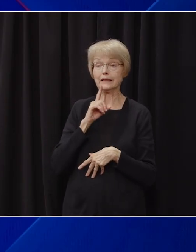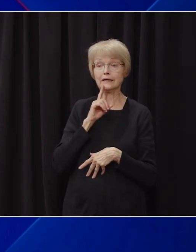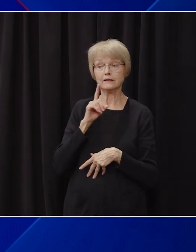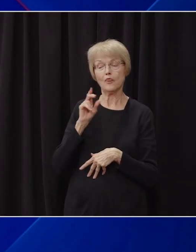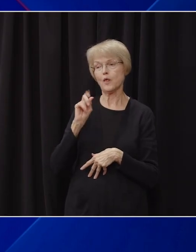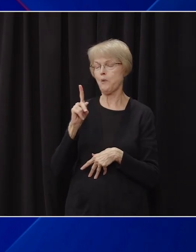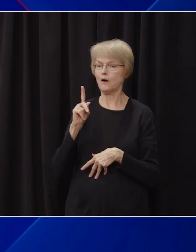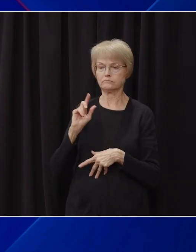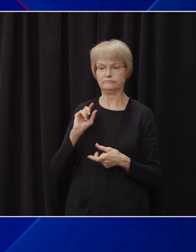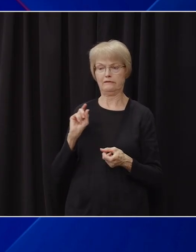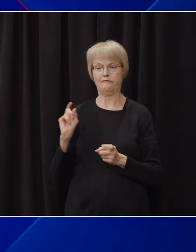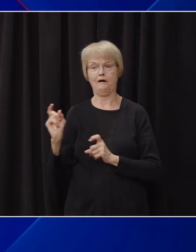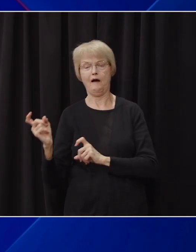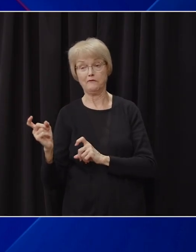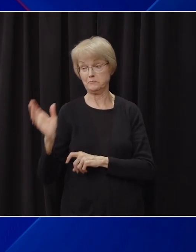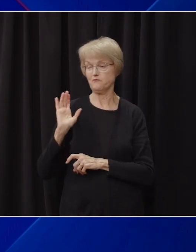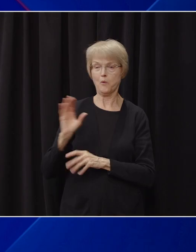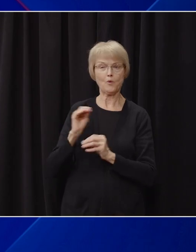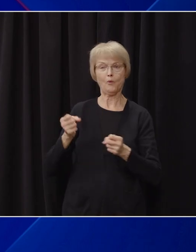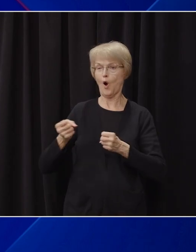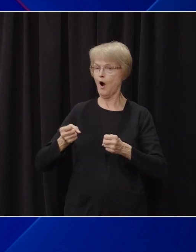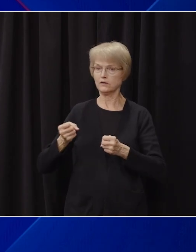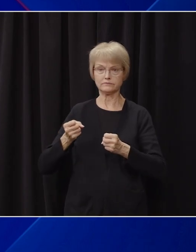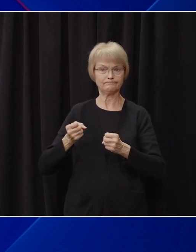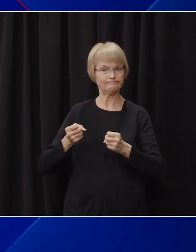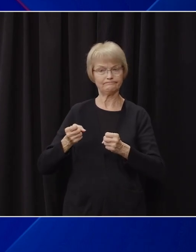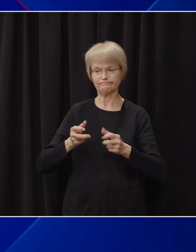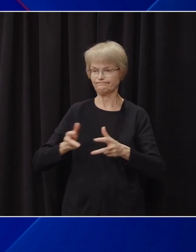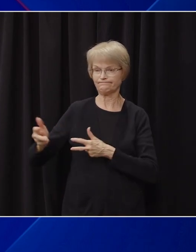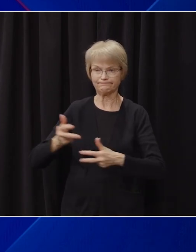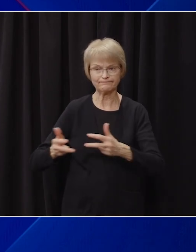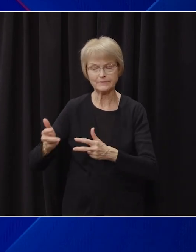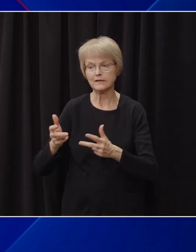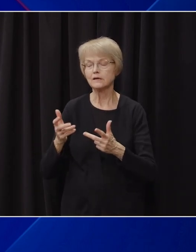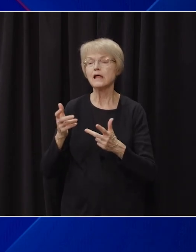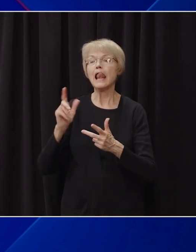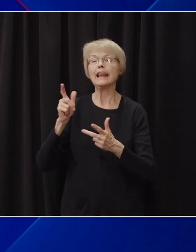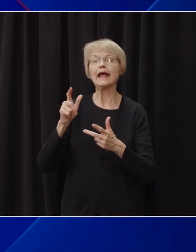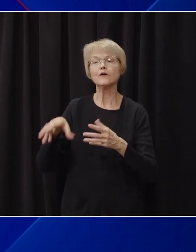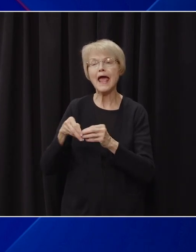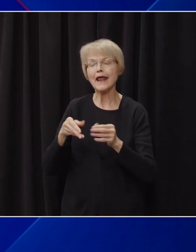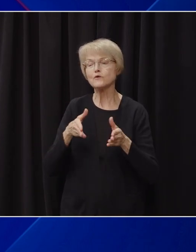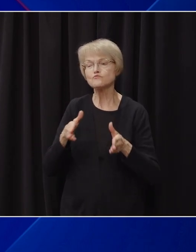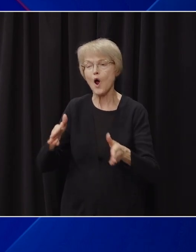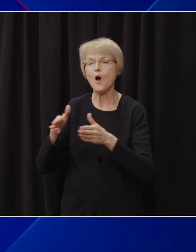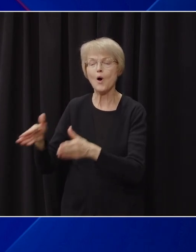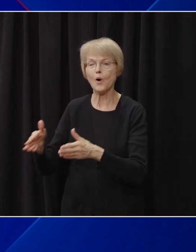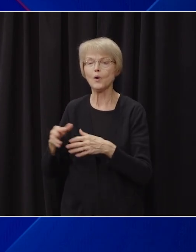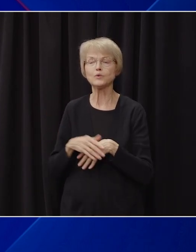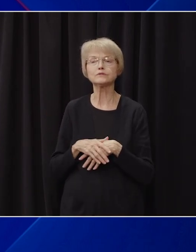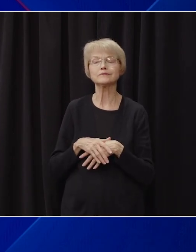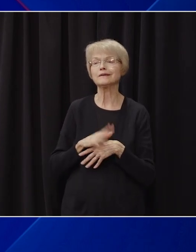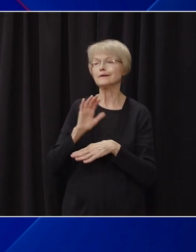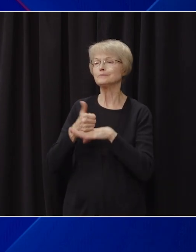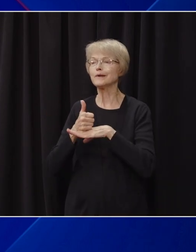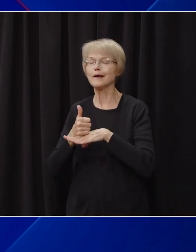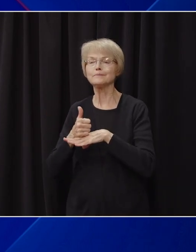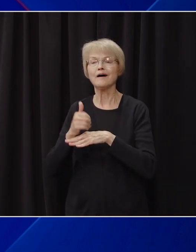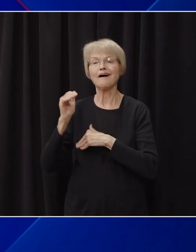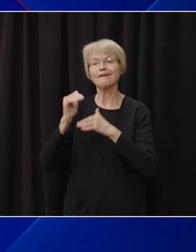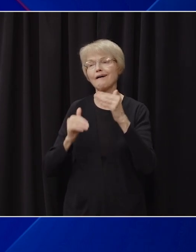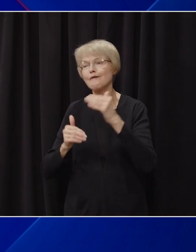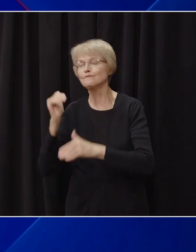So during a certain era, they added more roads. Then they built comfort stations